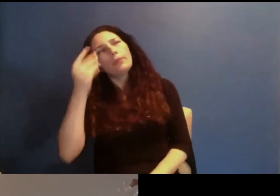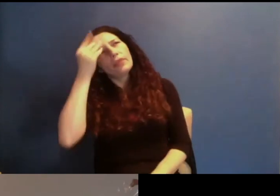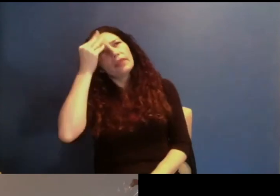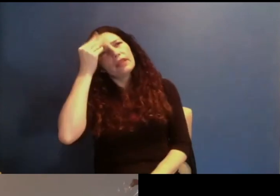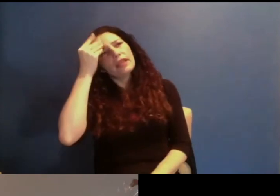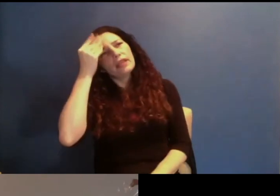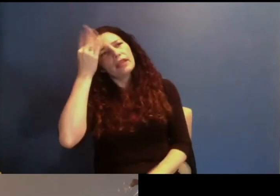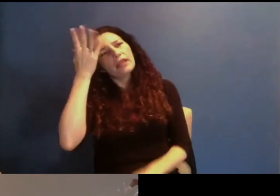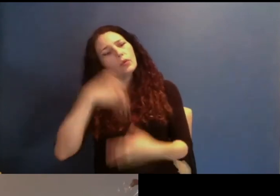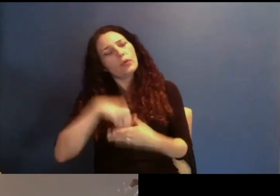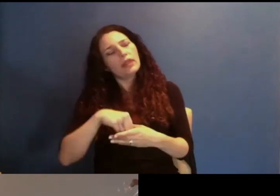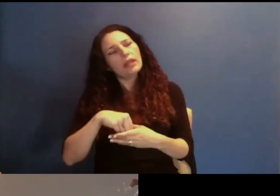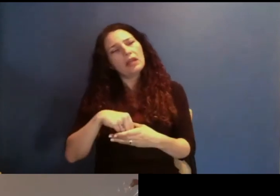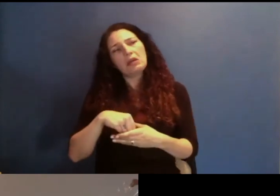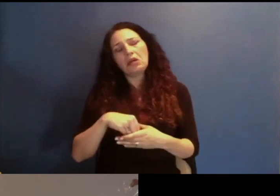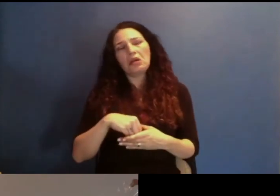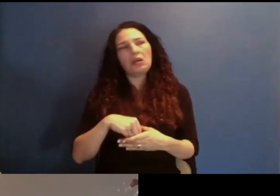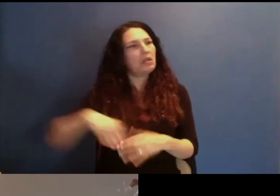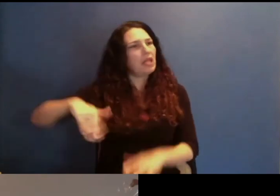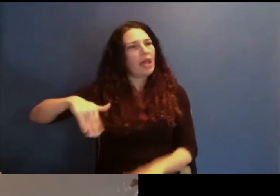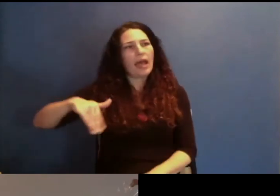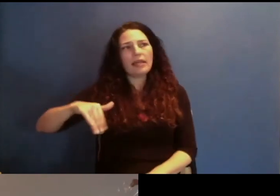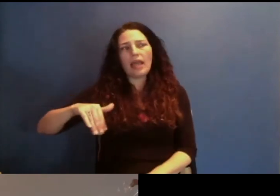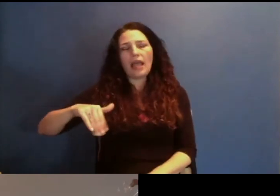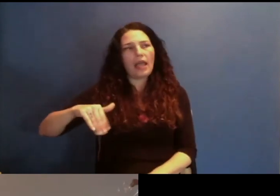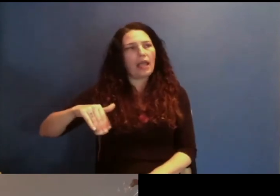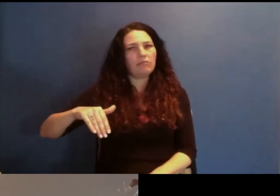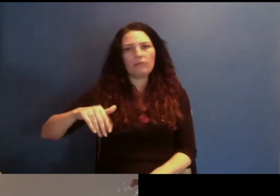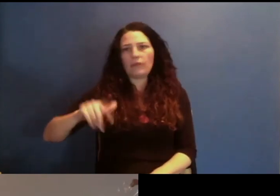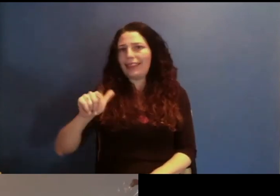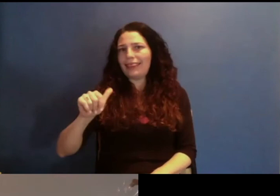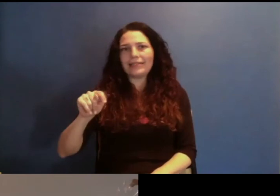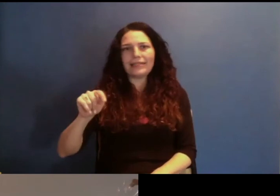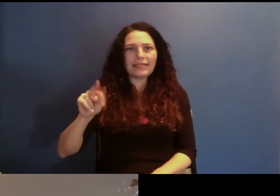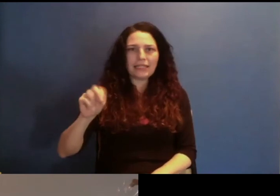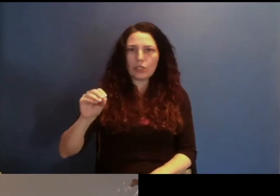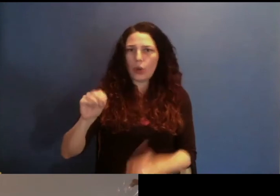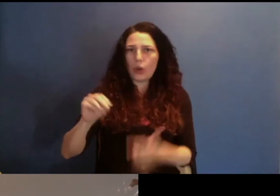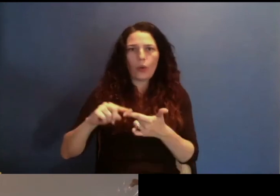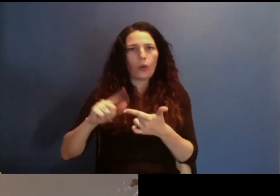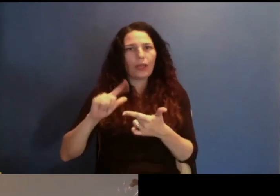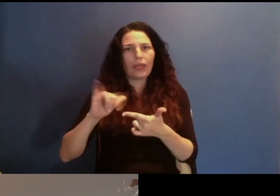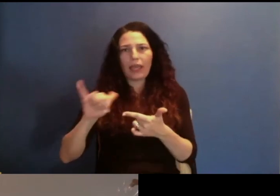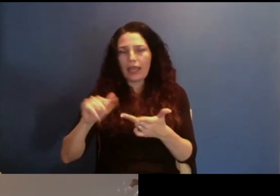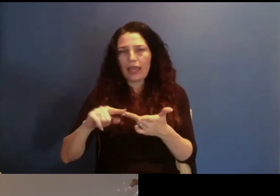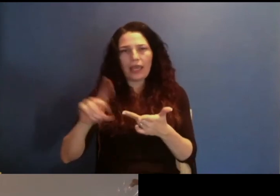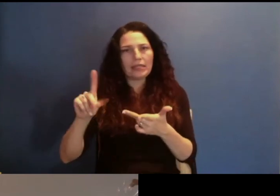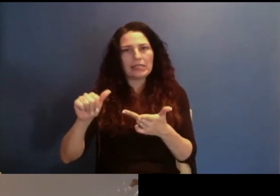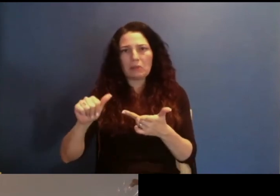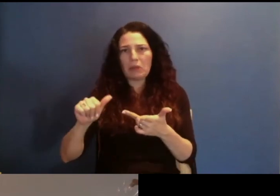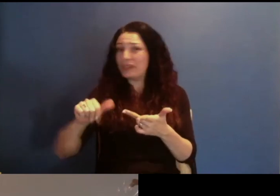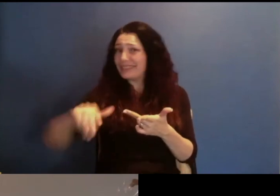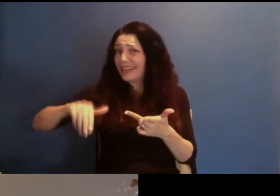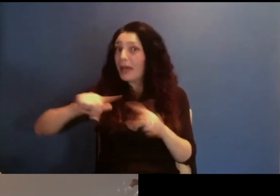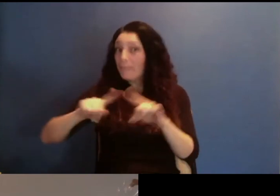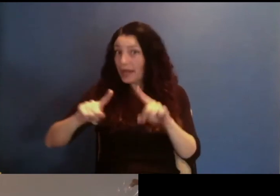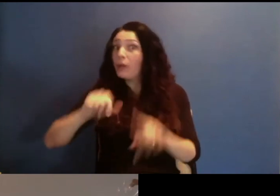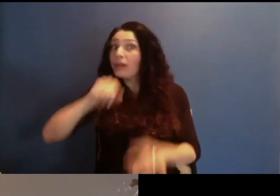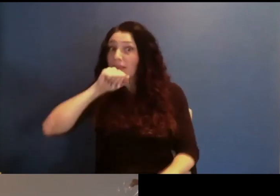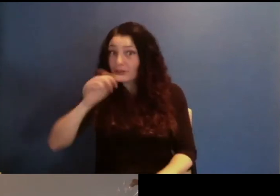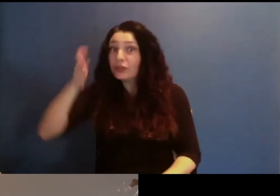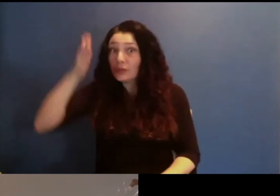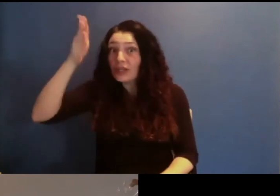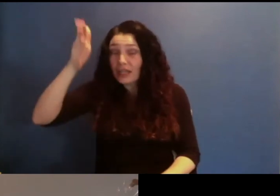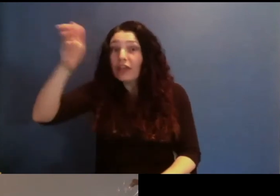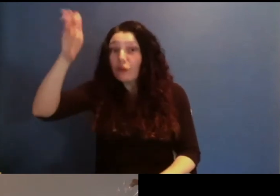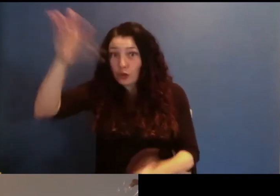but I would love to in future projects. Absolutely. I mean, there's so that yeah, absolutely. No, that's a